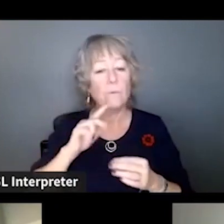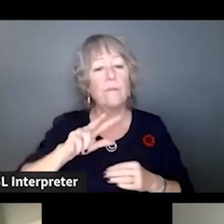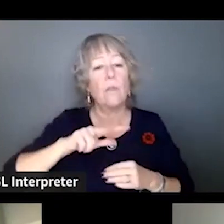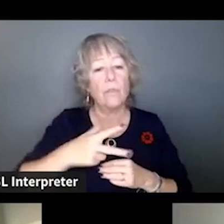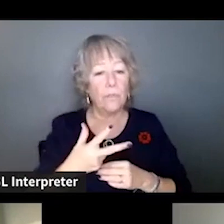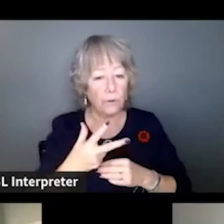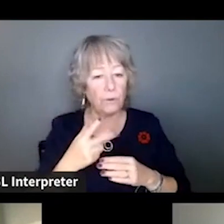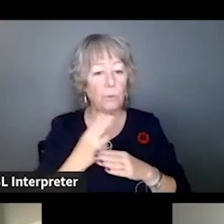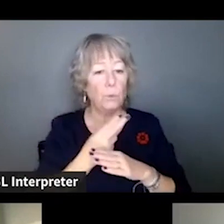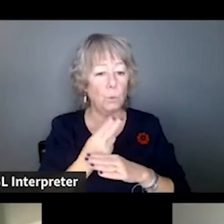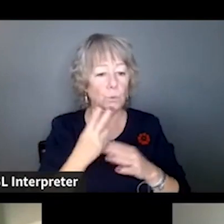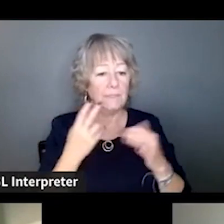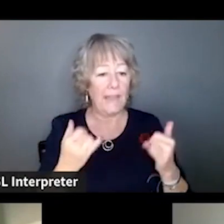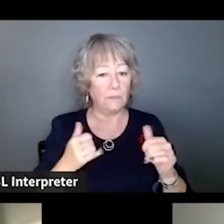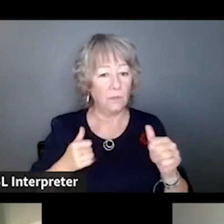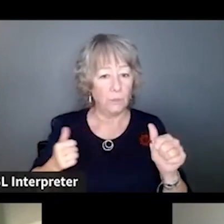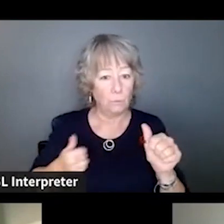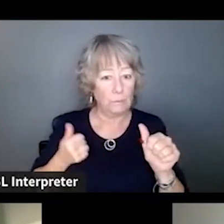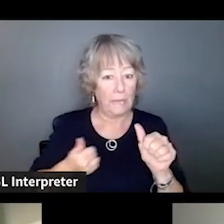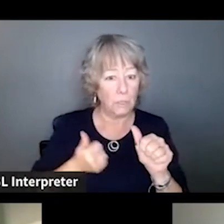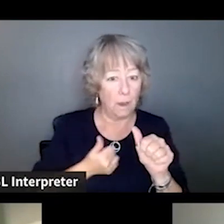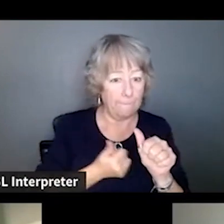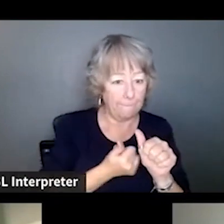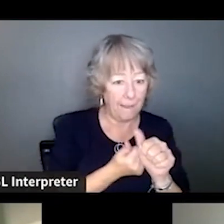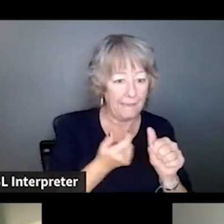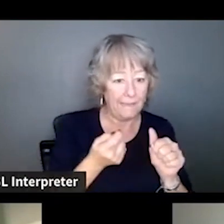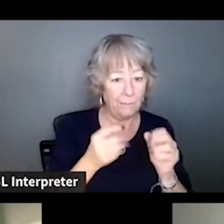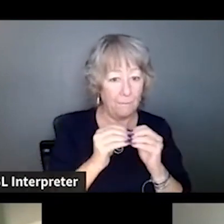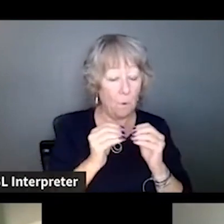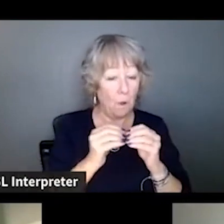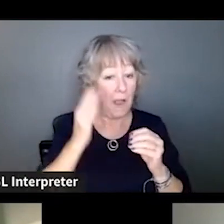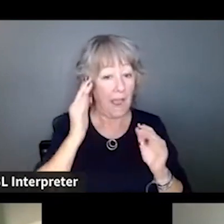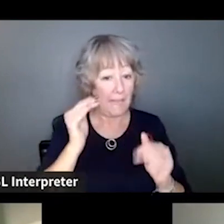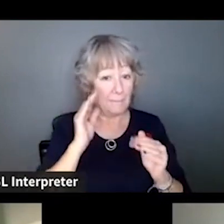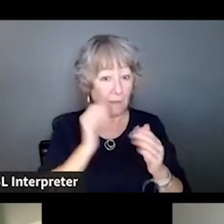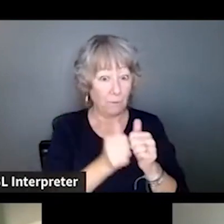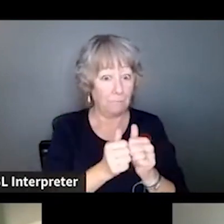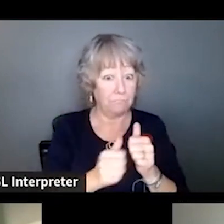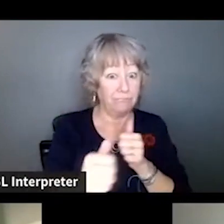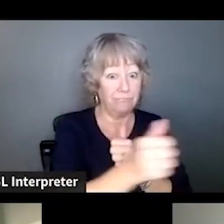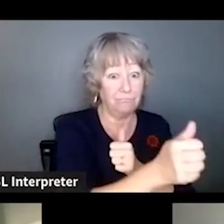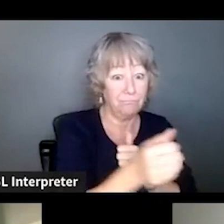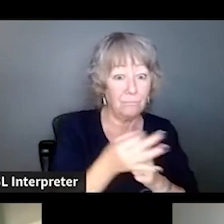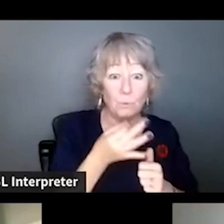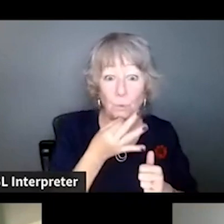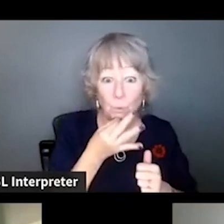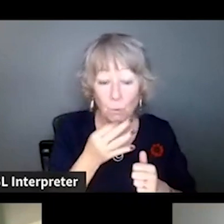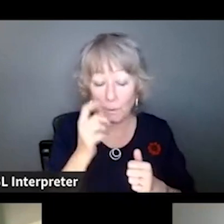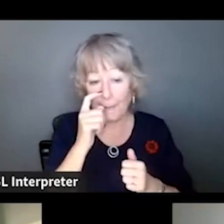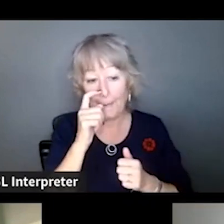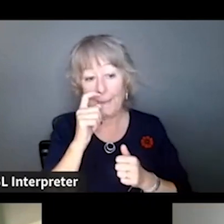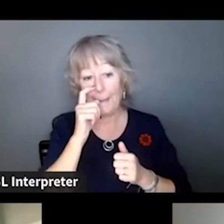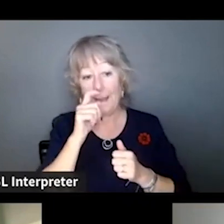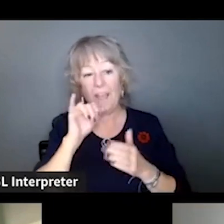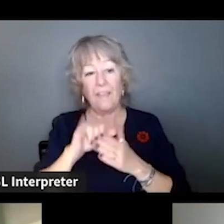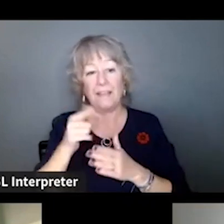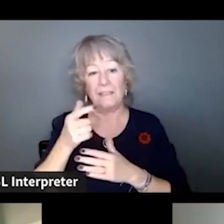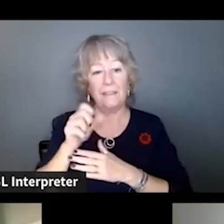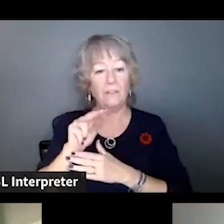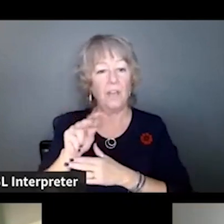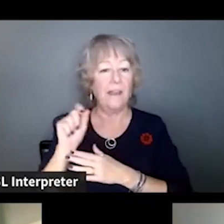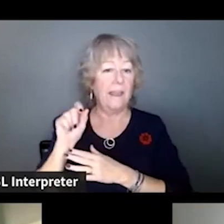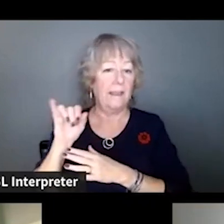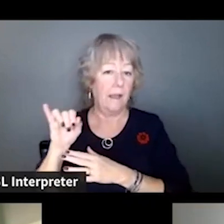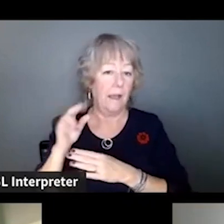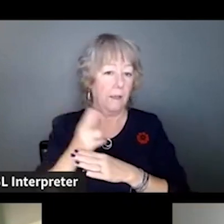catching up and probably, in no time may supersede some of these two use cases, is the GenAI use case, right?